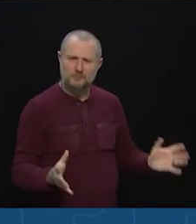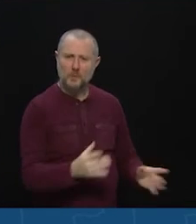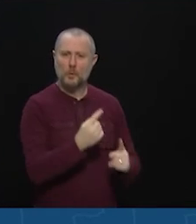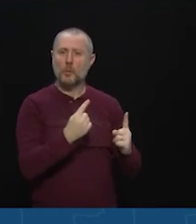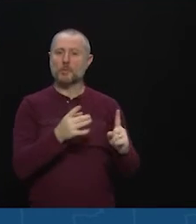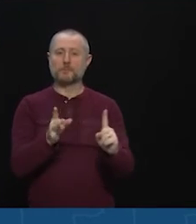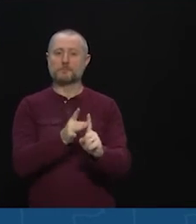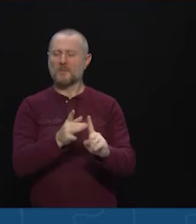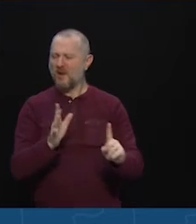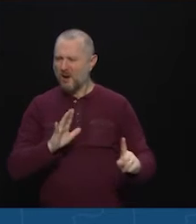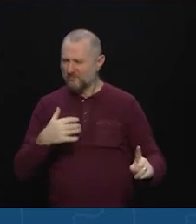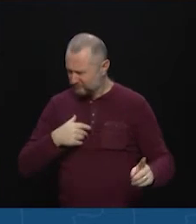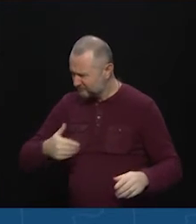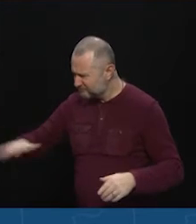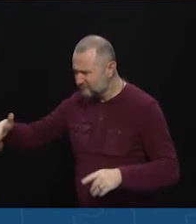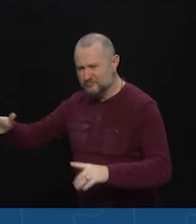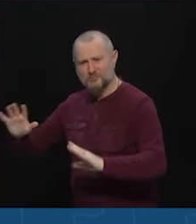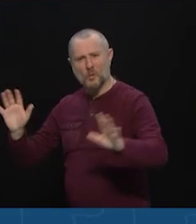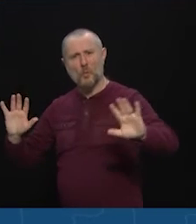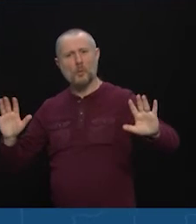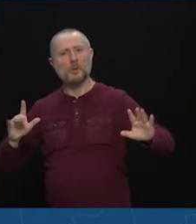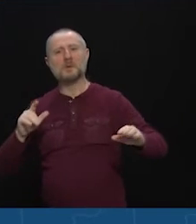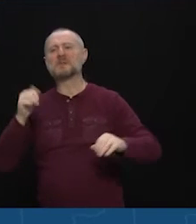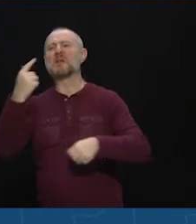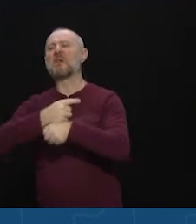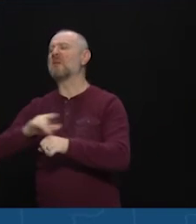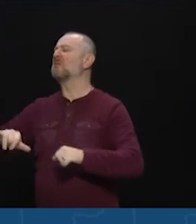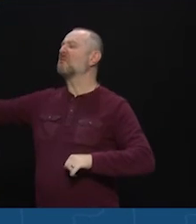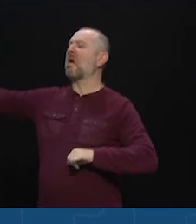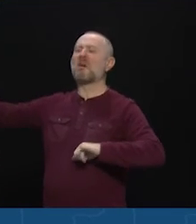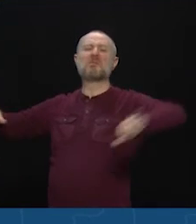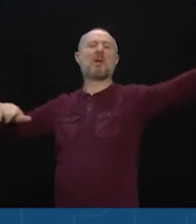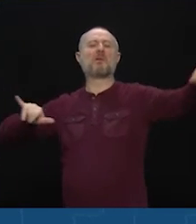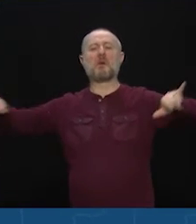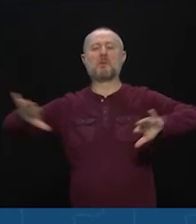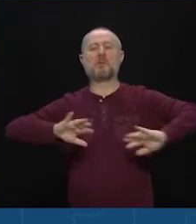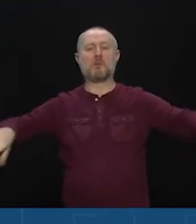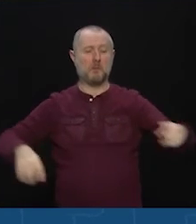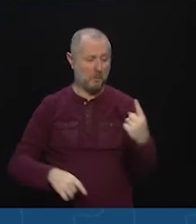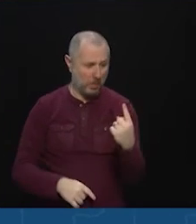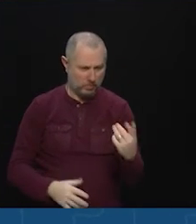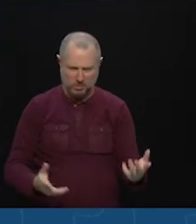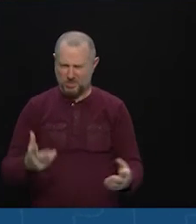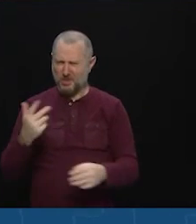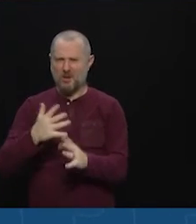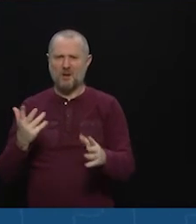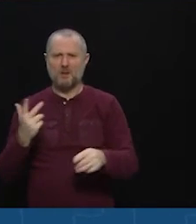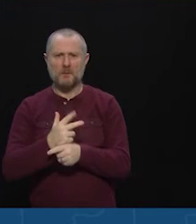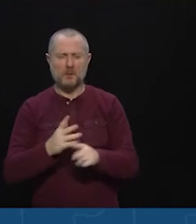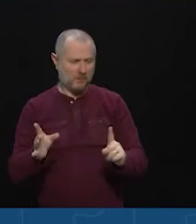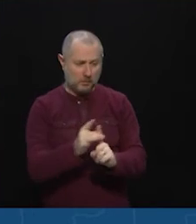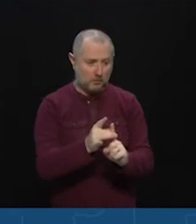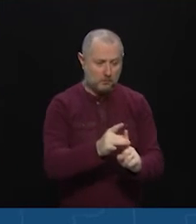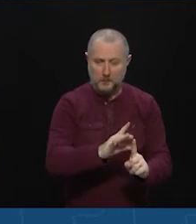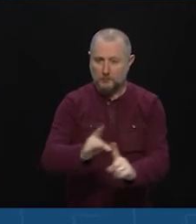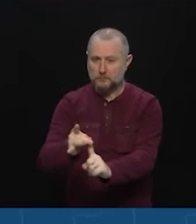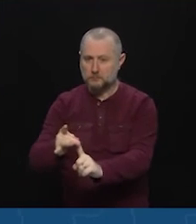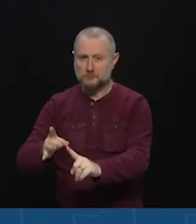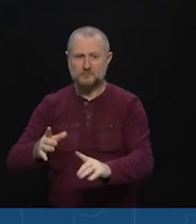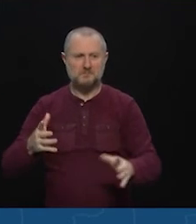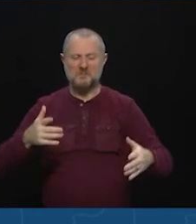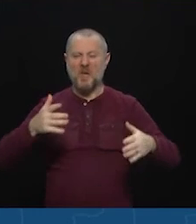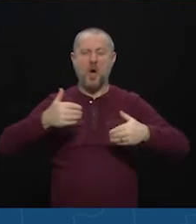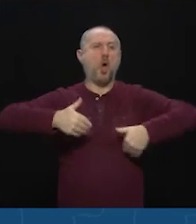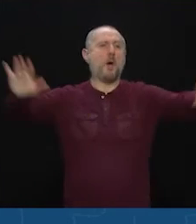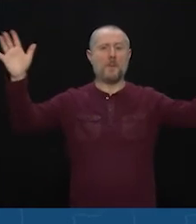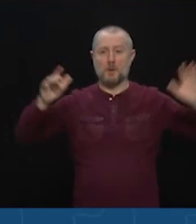for 3 days, someone else tests positive, they're home enough. That was almost as disruptive as the entire year and a half or year of